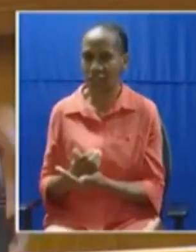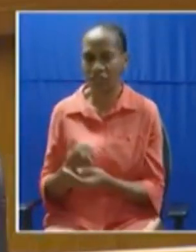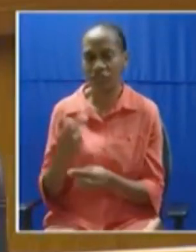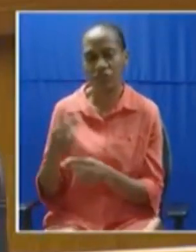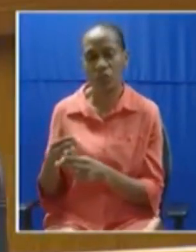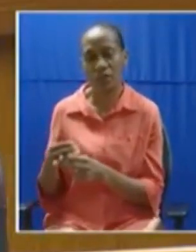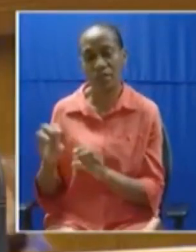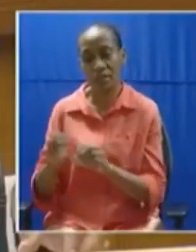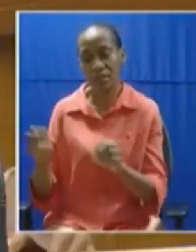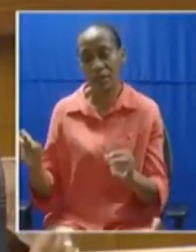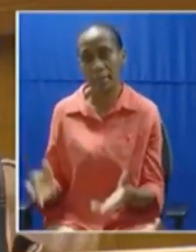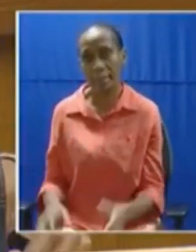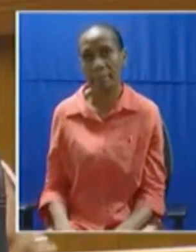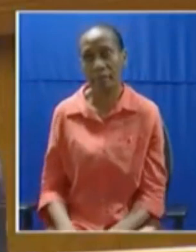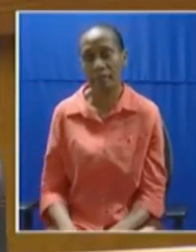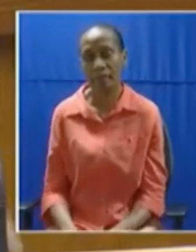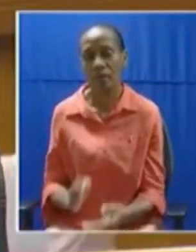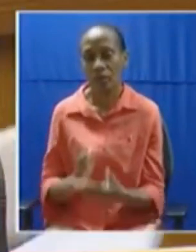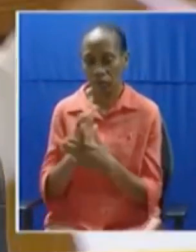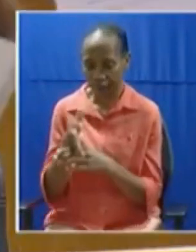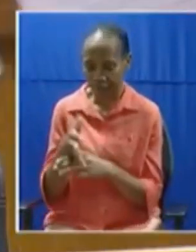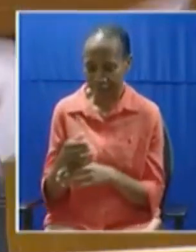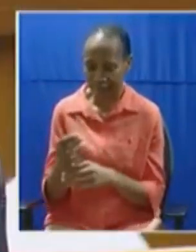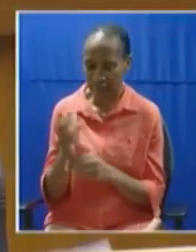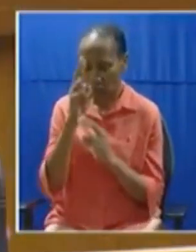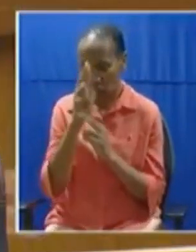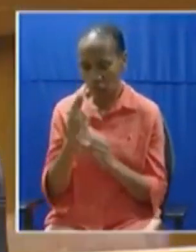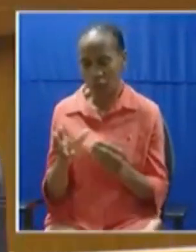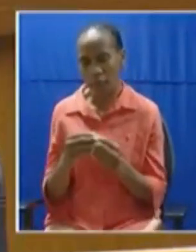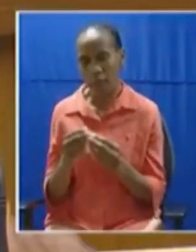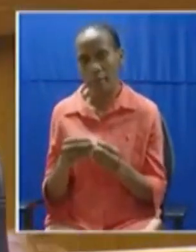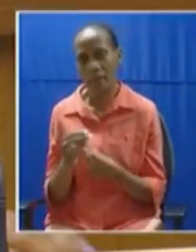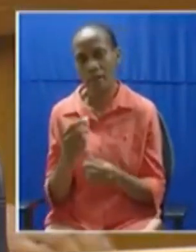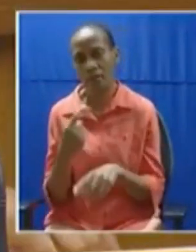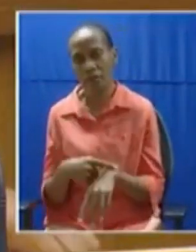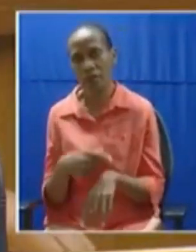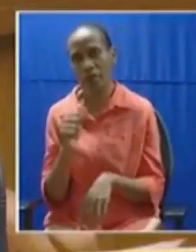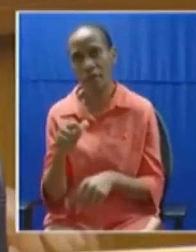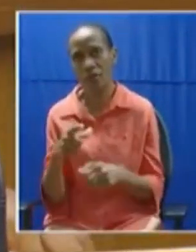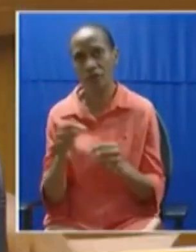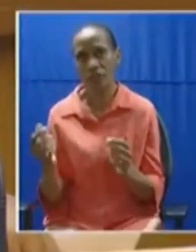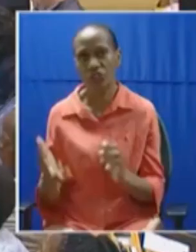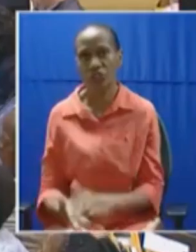Honorable member, The Western Cape... I regret your time has expired. But